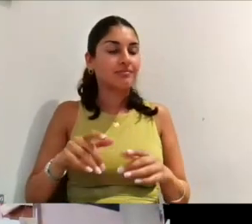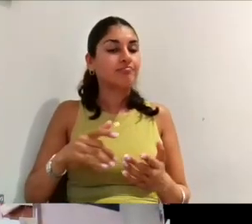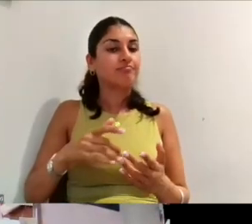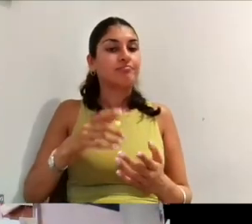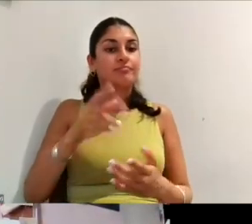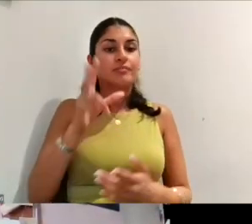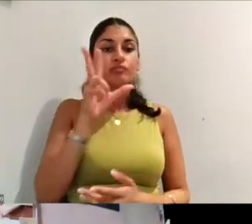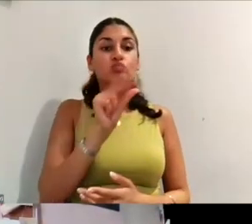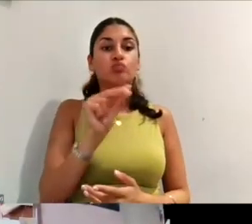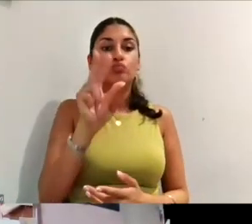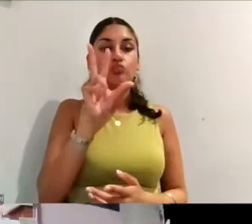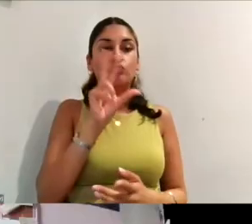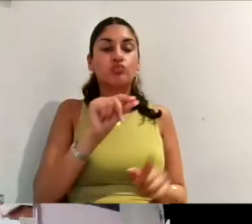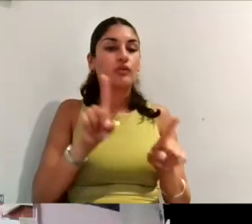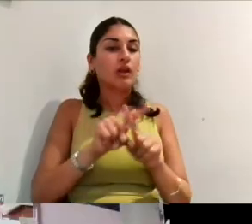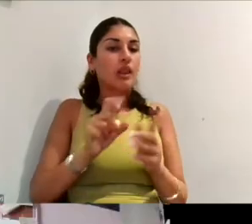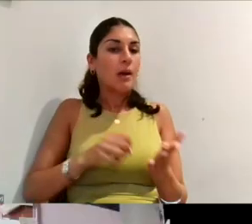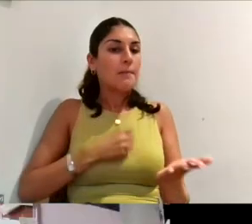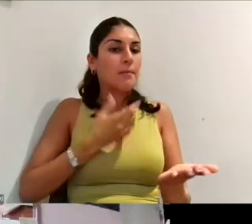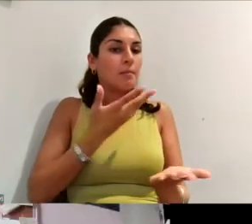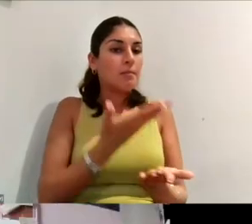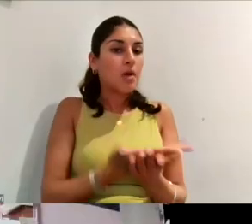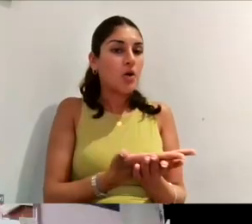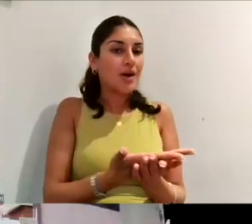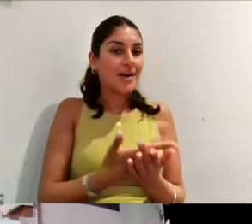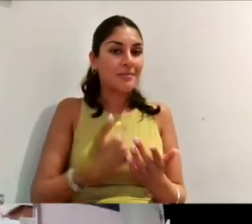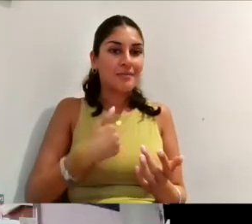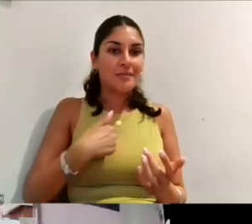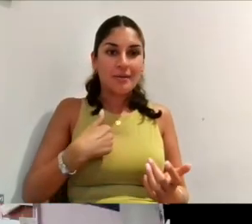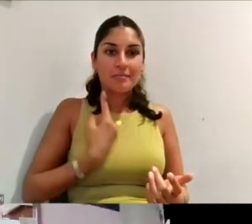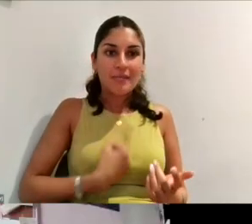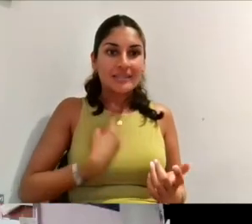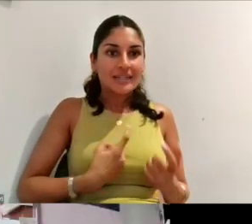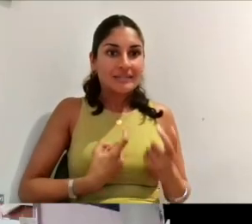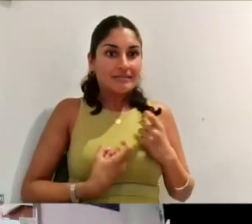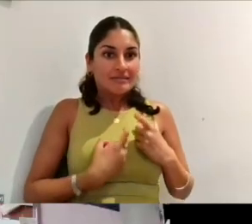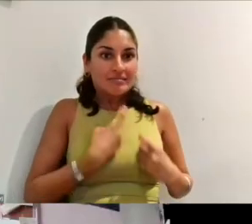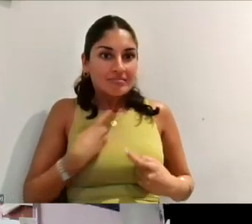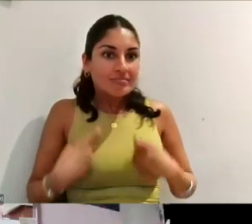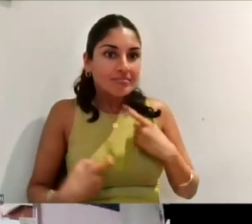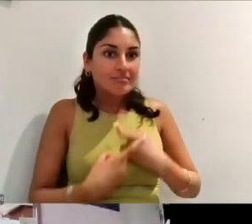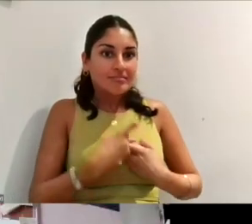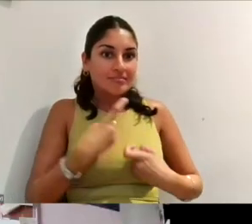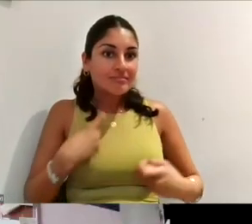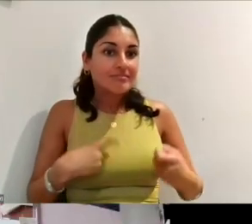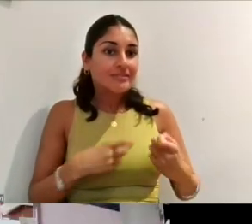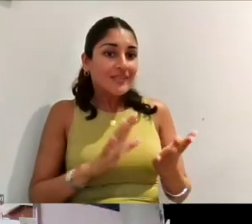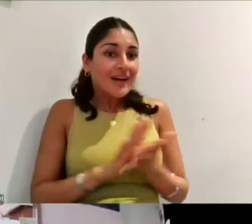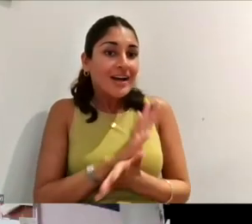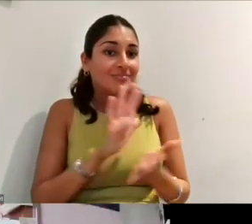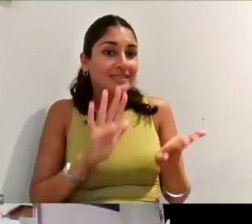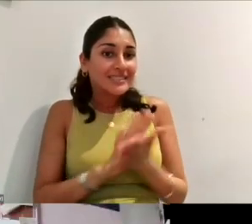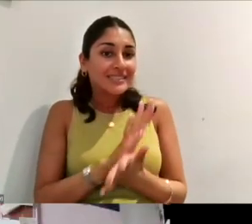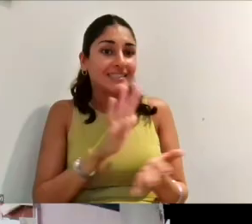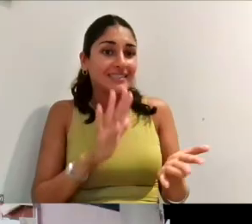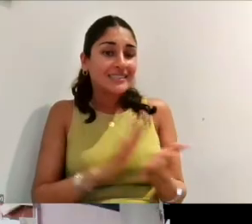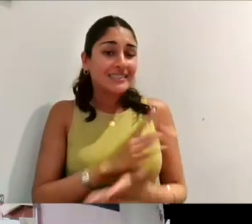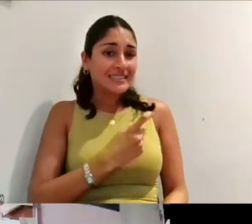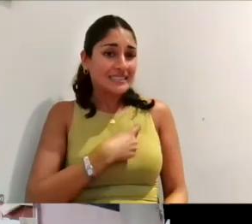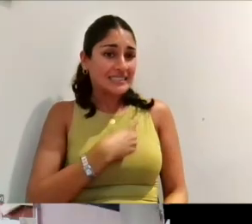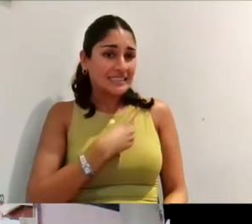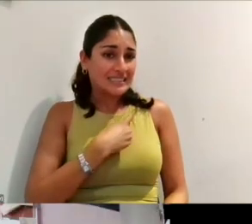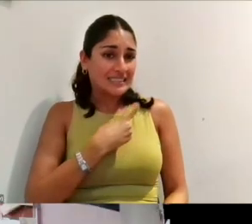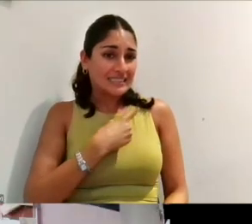reading. I was bursting, trembling in happiness,